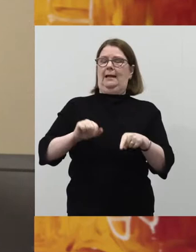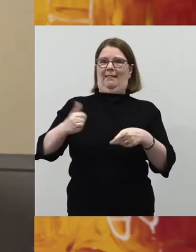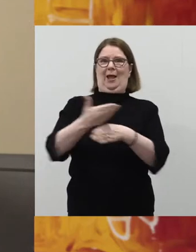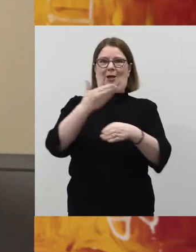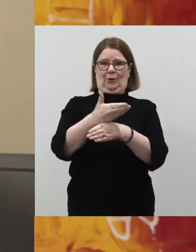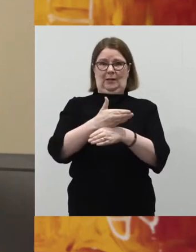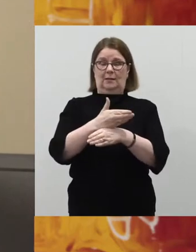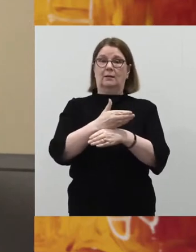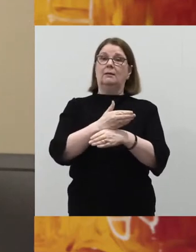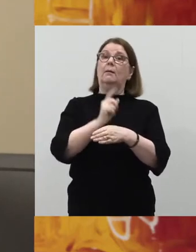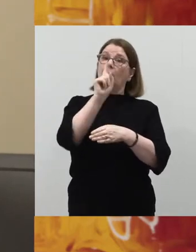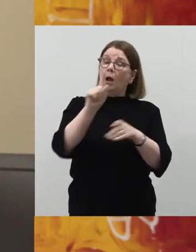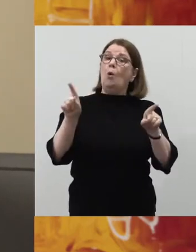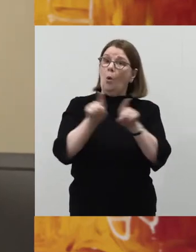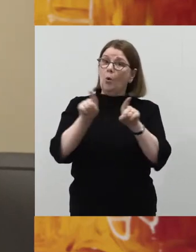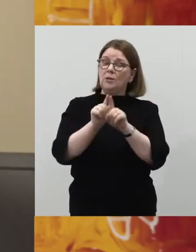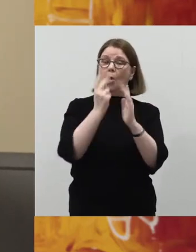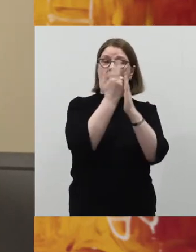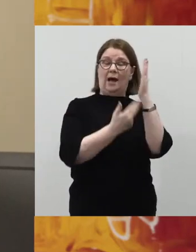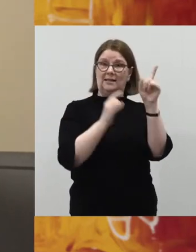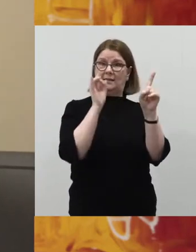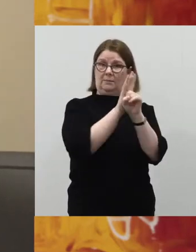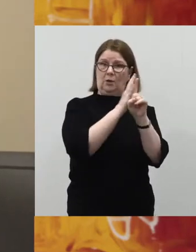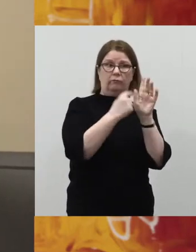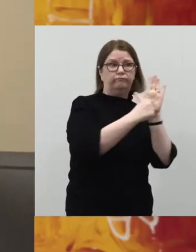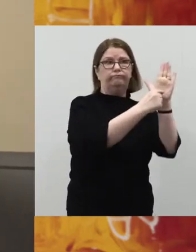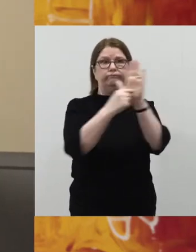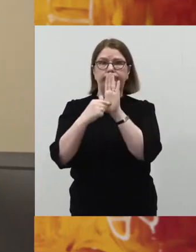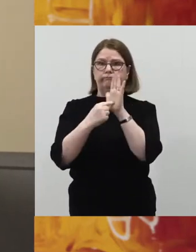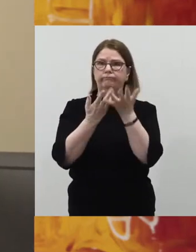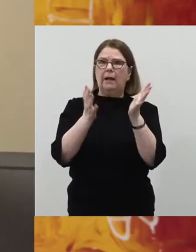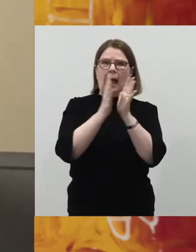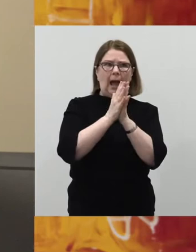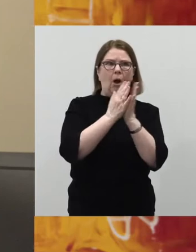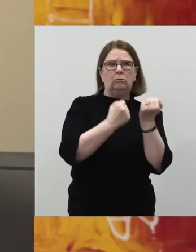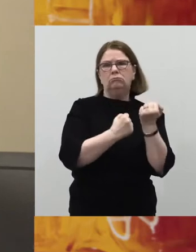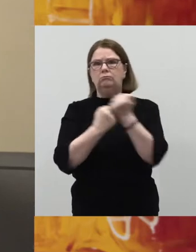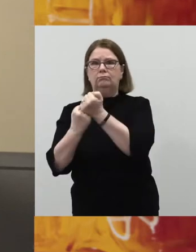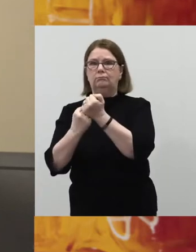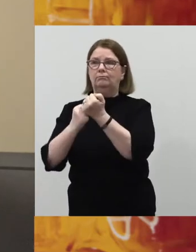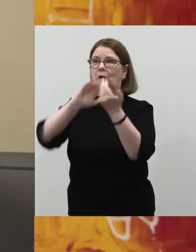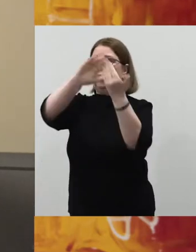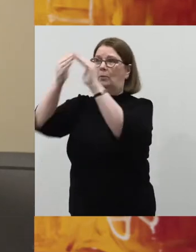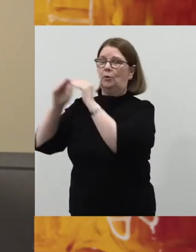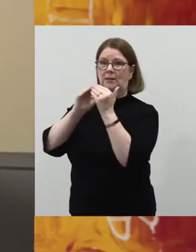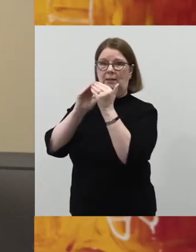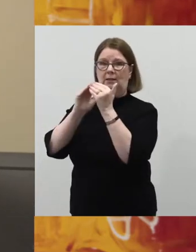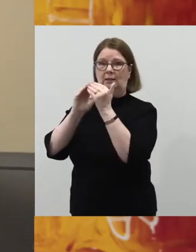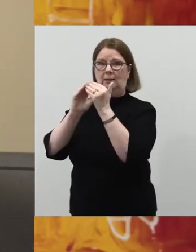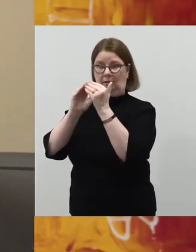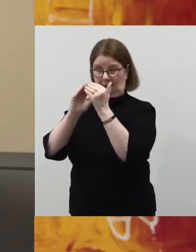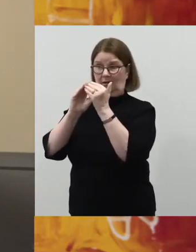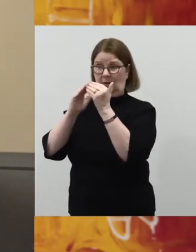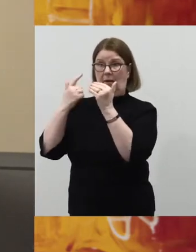support to young professionals building their careers. But equally, it is the case that artists can offer a model of